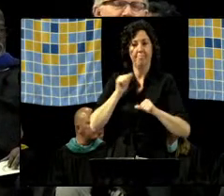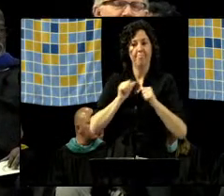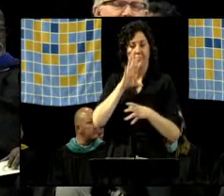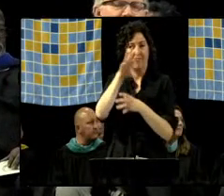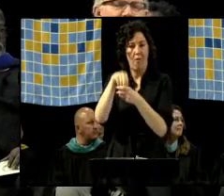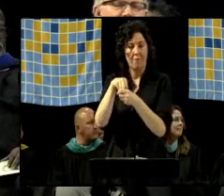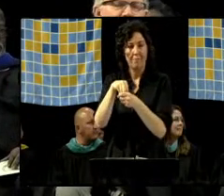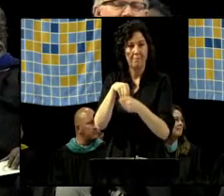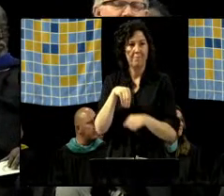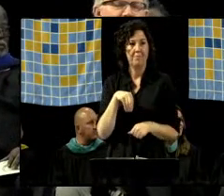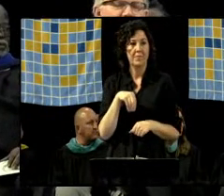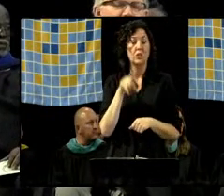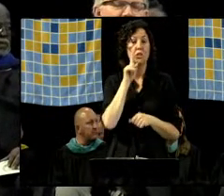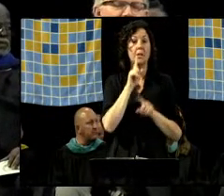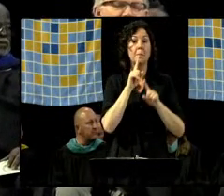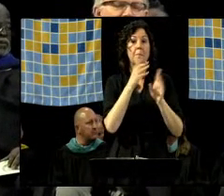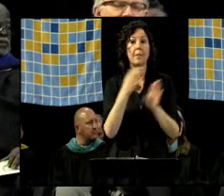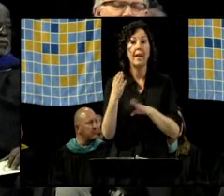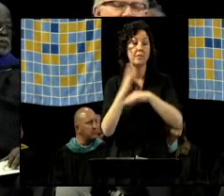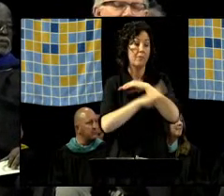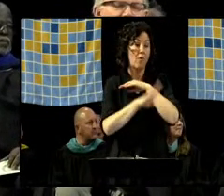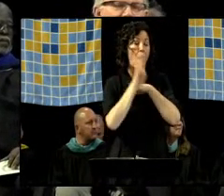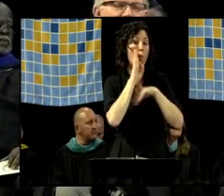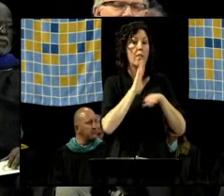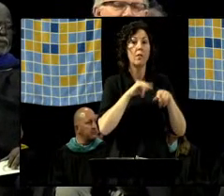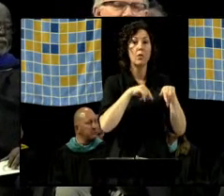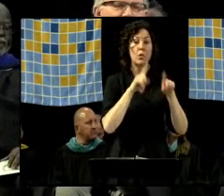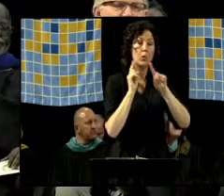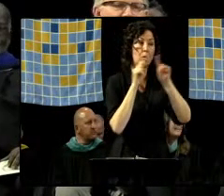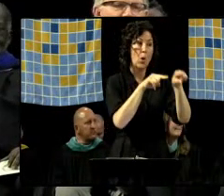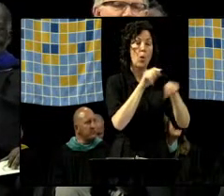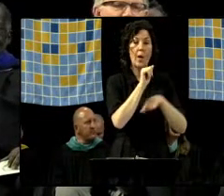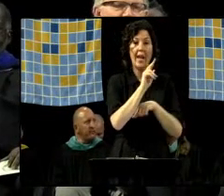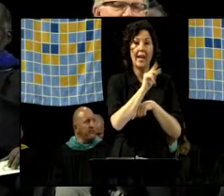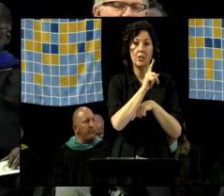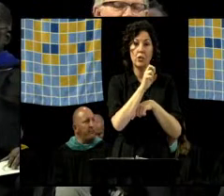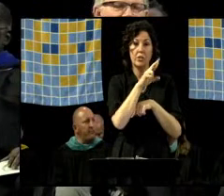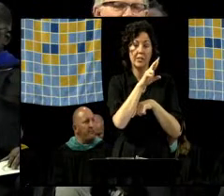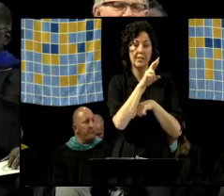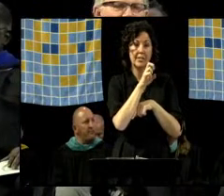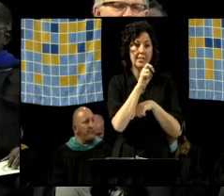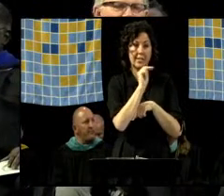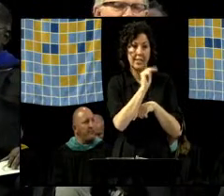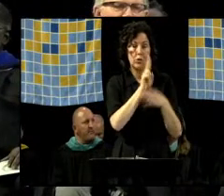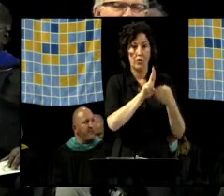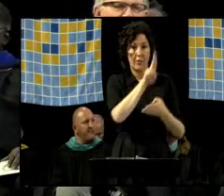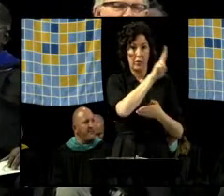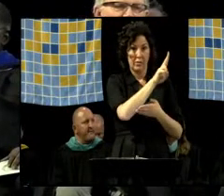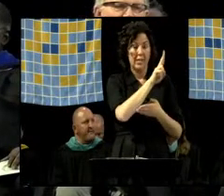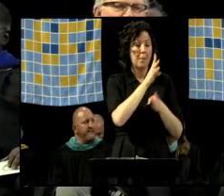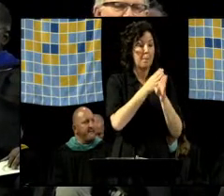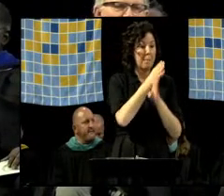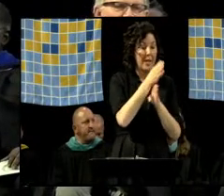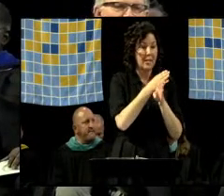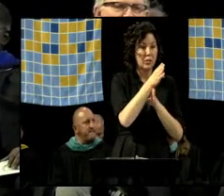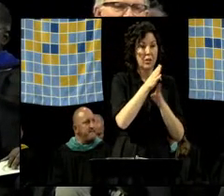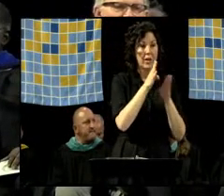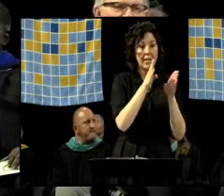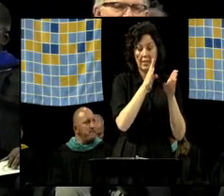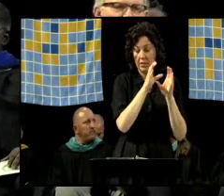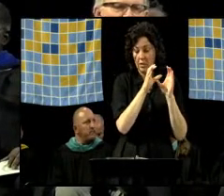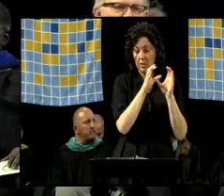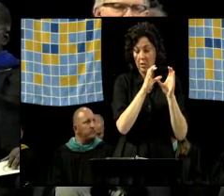plans to attend Anderson University in the fall and major in communication with a concentration in digital